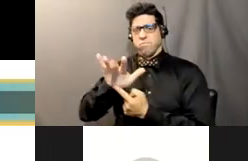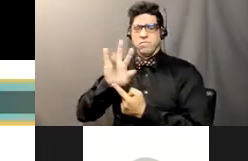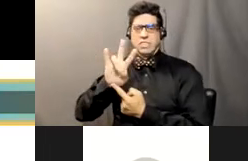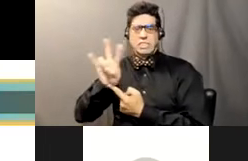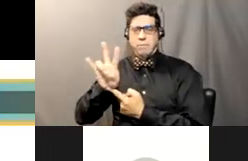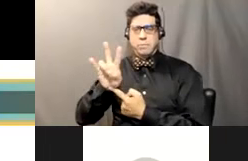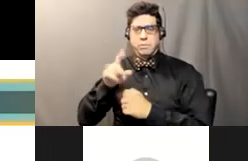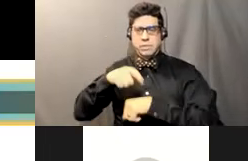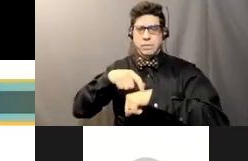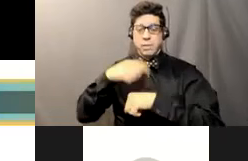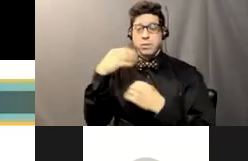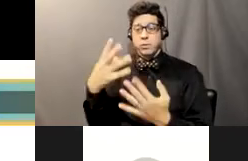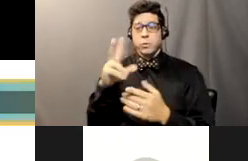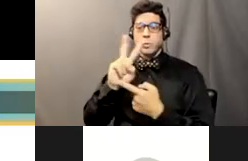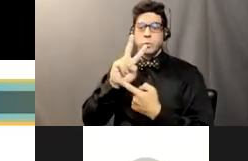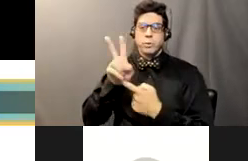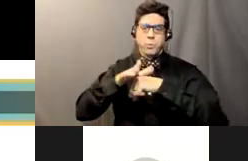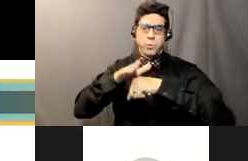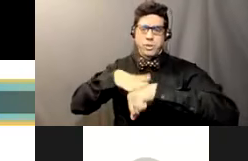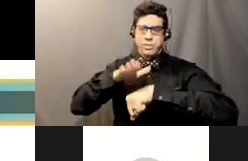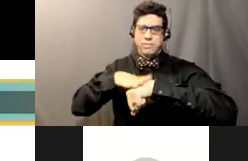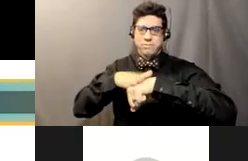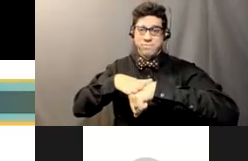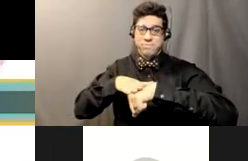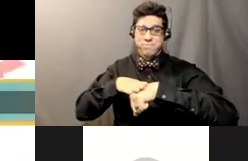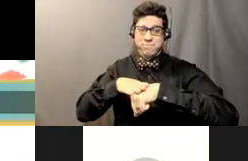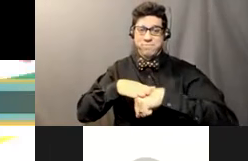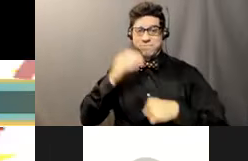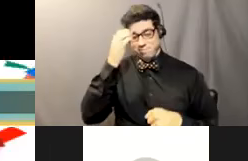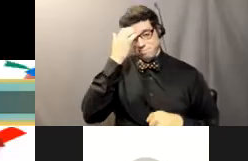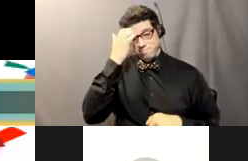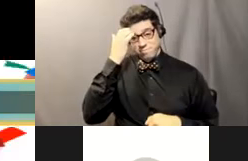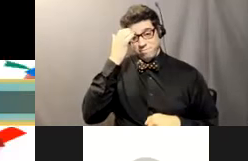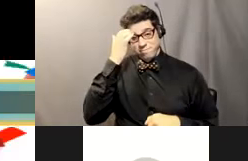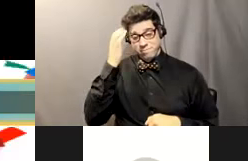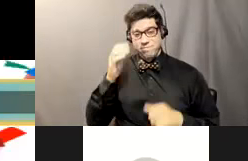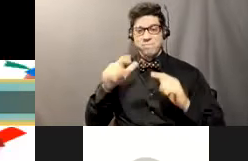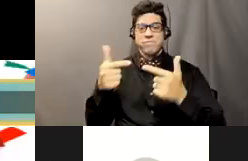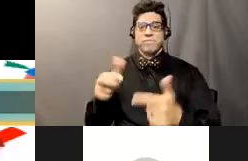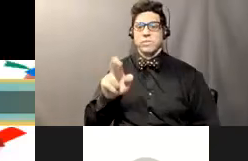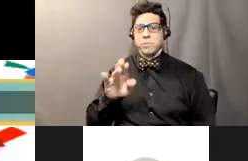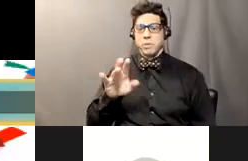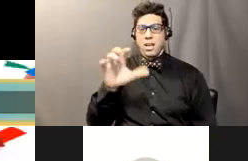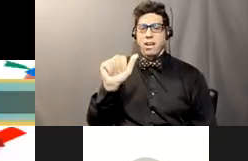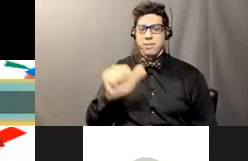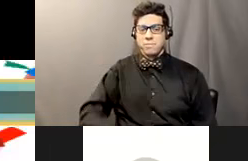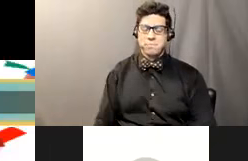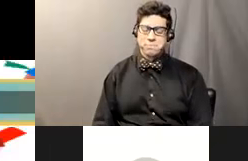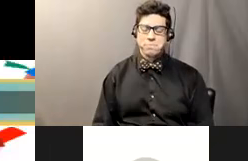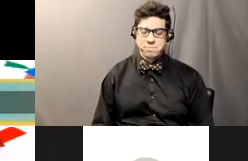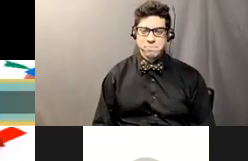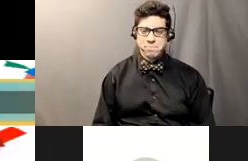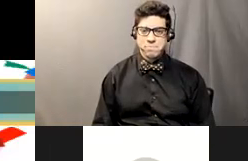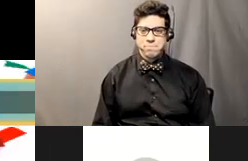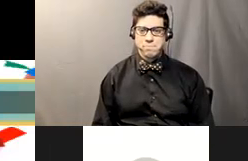know when you've got 2 minutes left. Now I'm going to let Rebecca share a little more information.